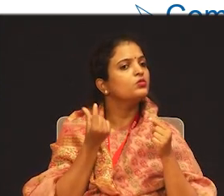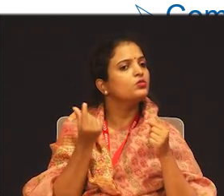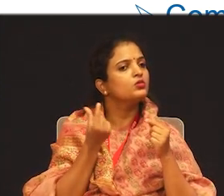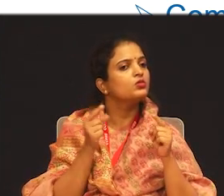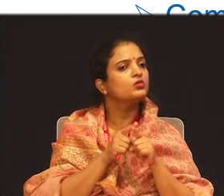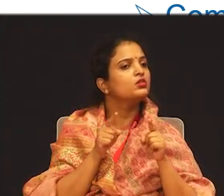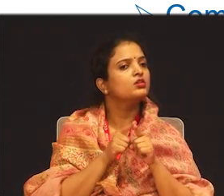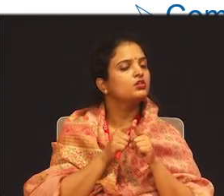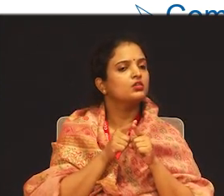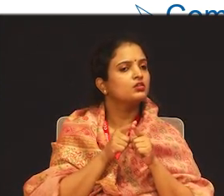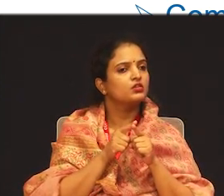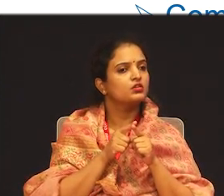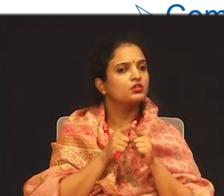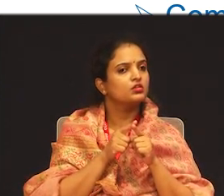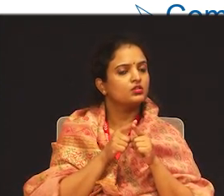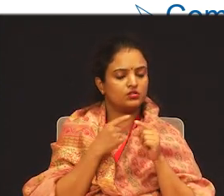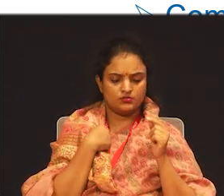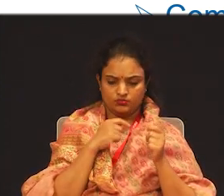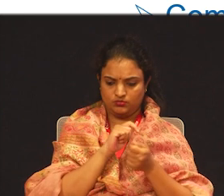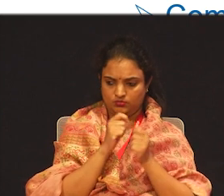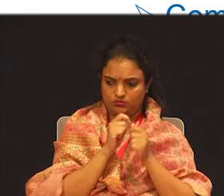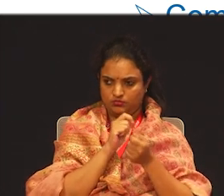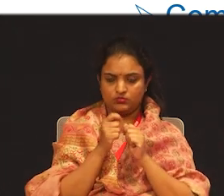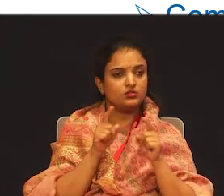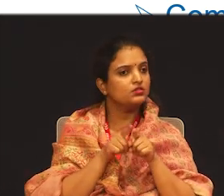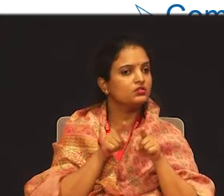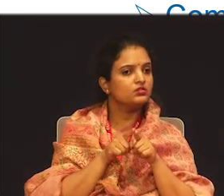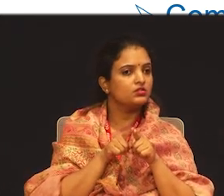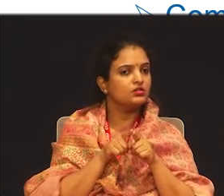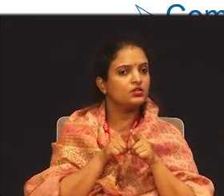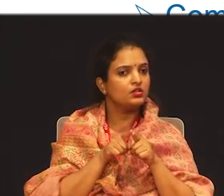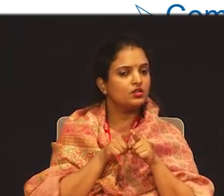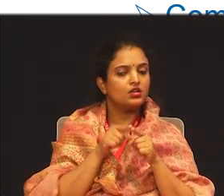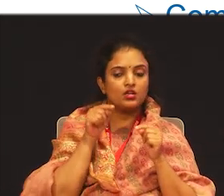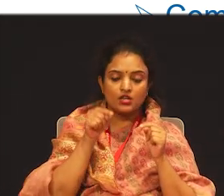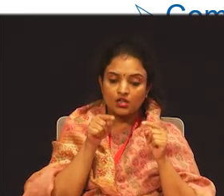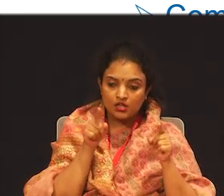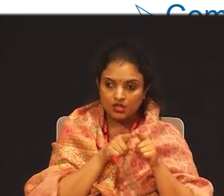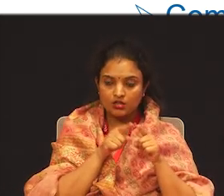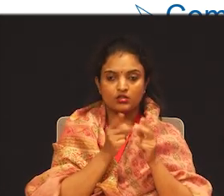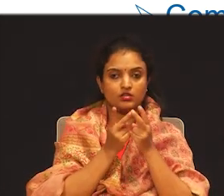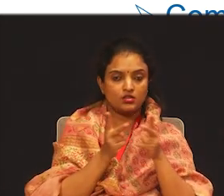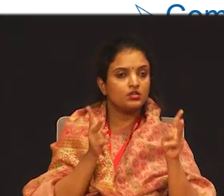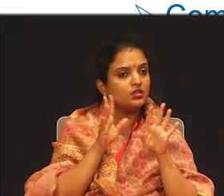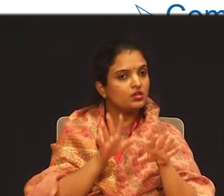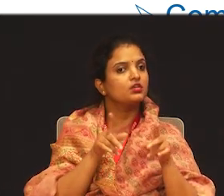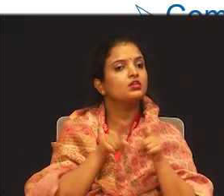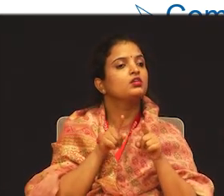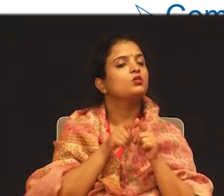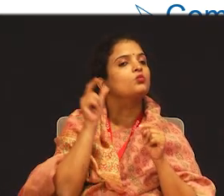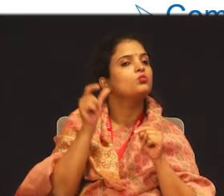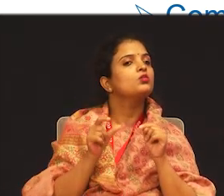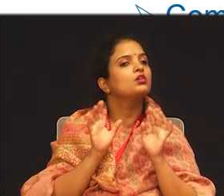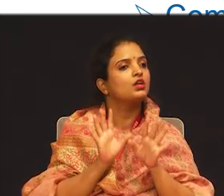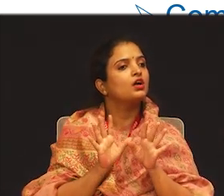quite comfortably and interchangeably, whereas there is a difference between these three